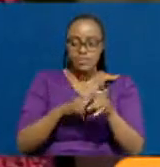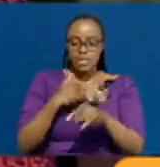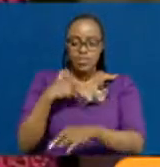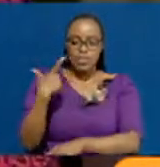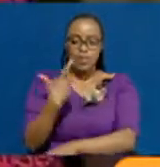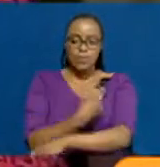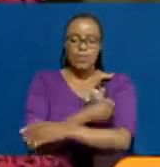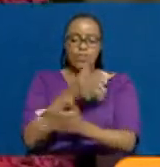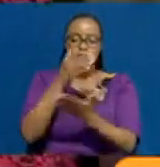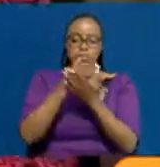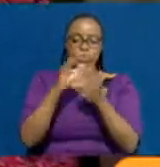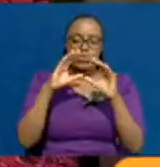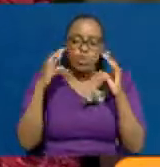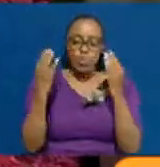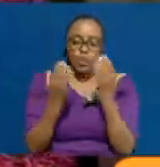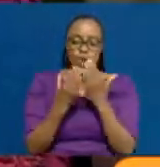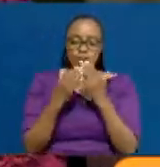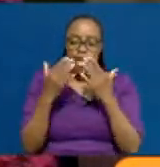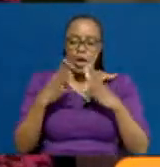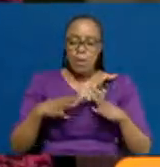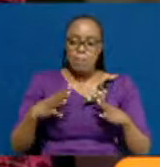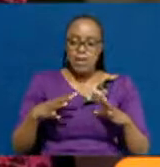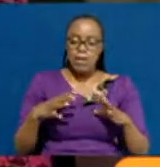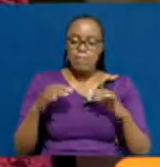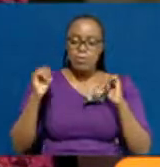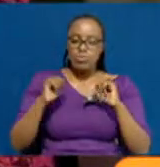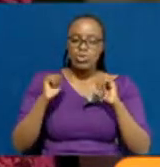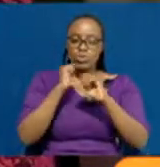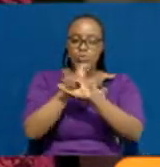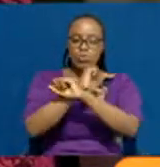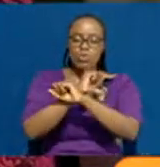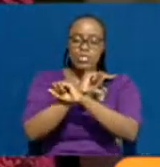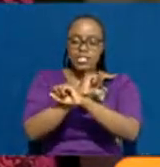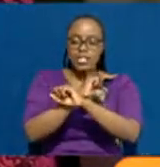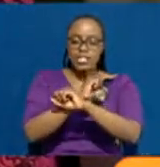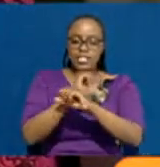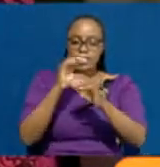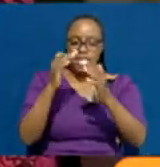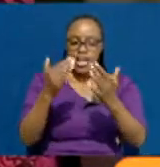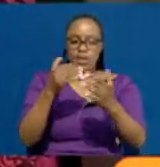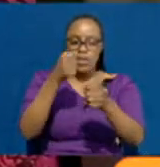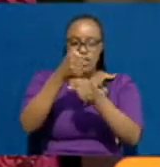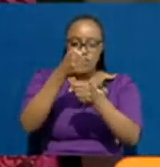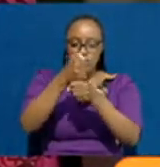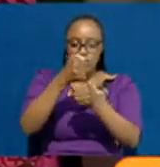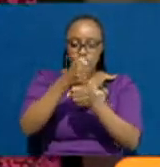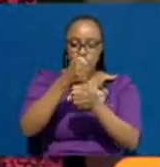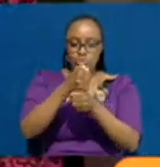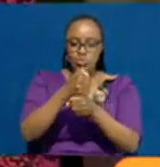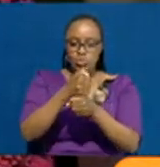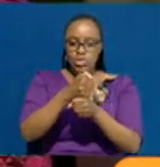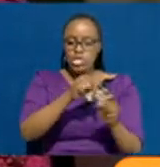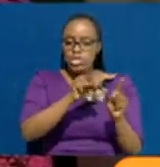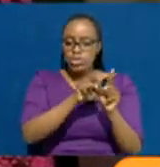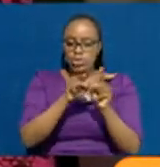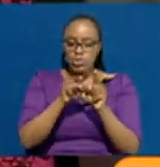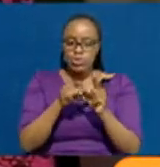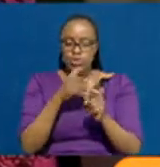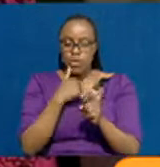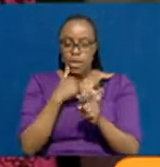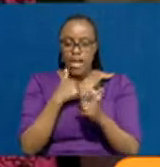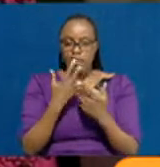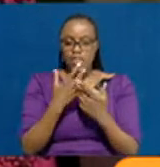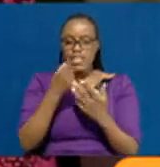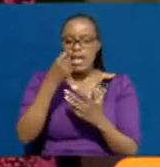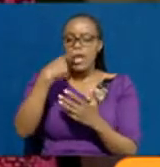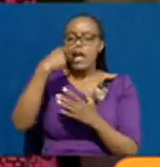the real world setting, how many people is it able to protect from severe illness, particularly hospitalization,